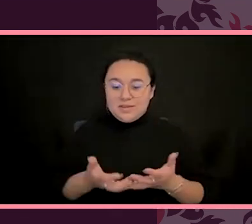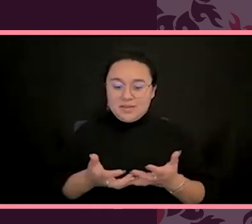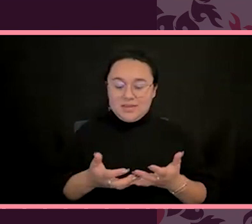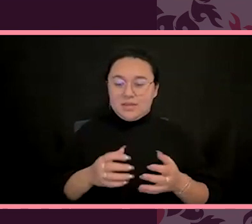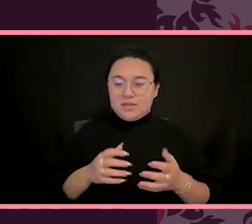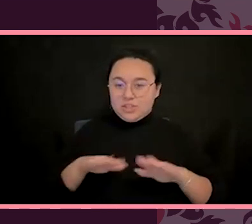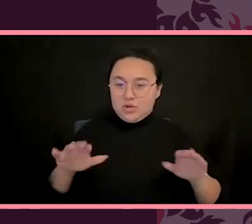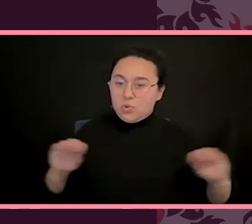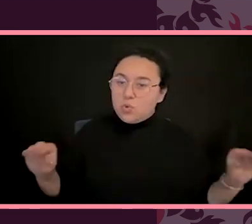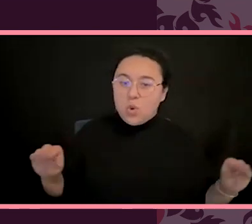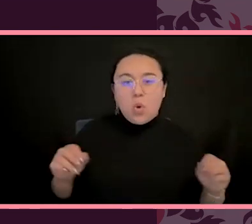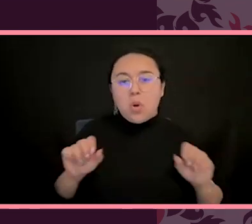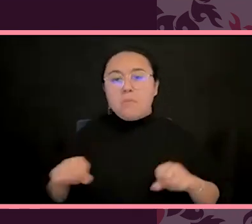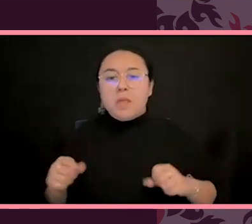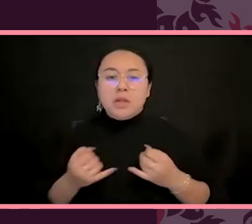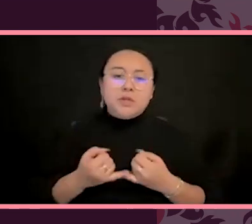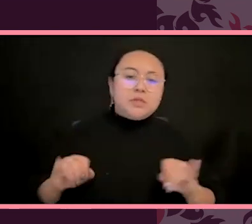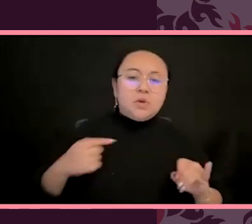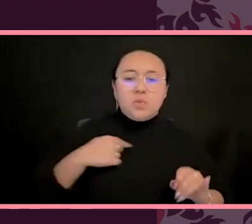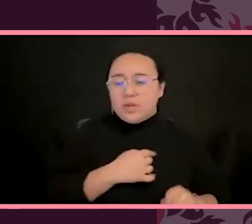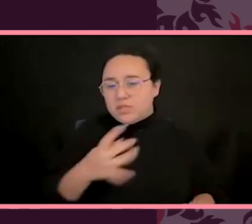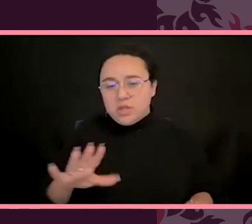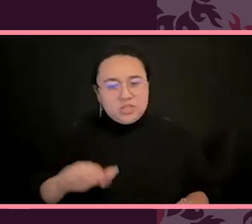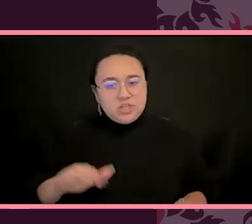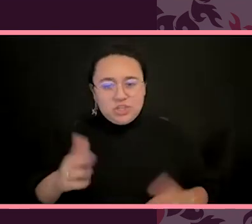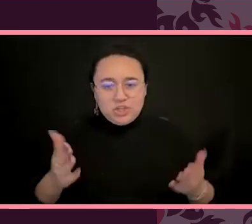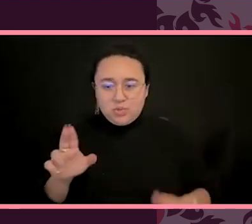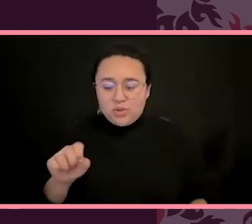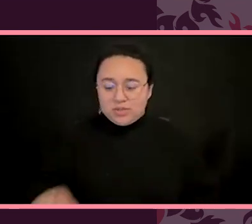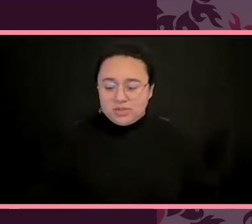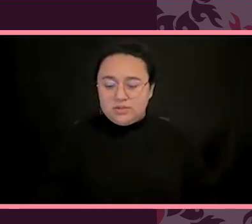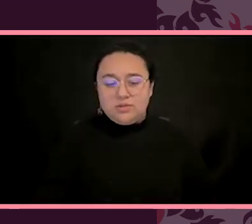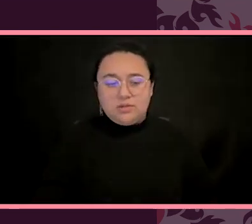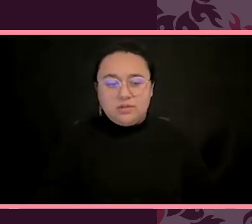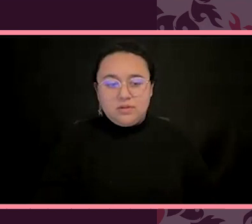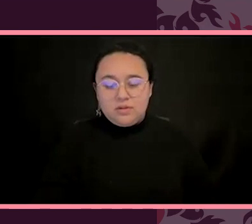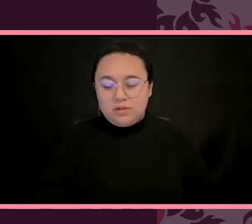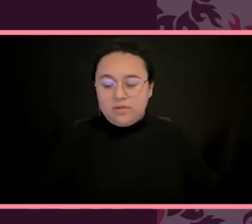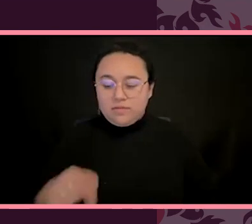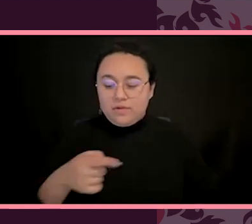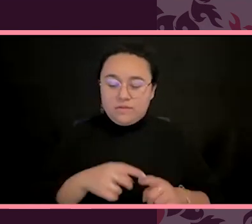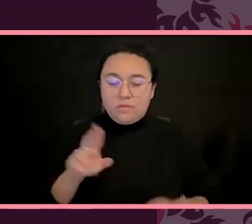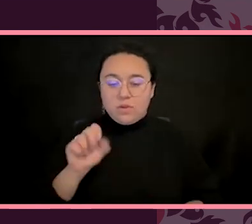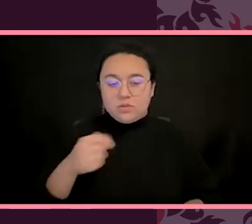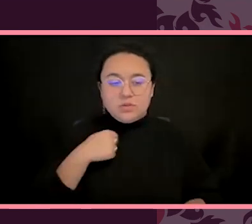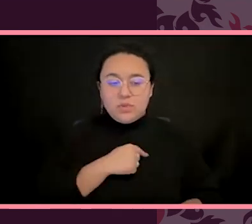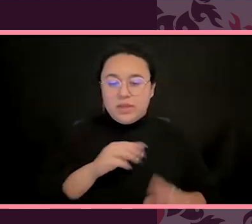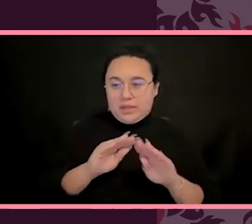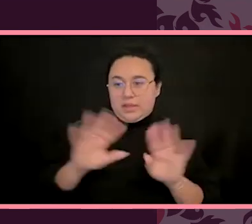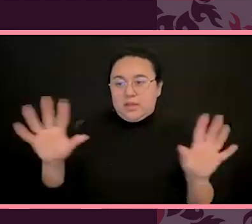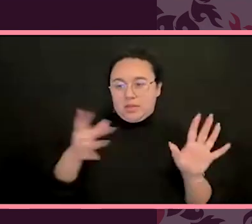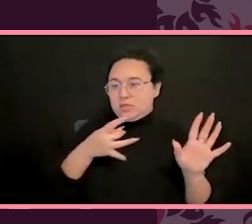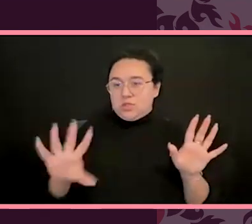no agency. We don't like children in the United States of America. If you're joining in the United States of America, we very